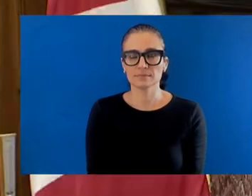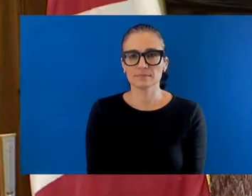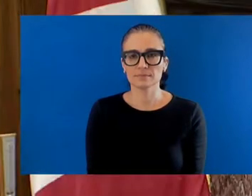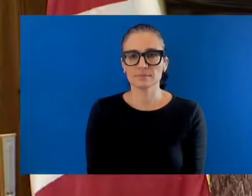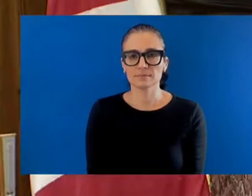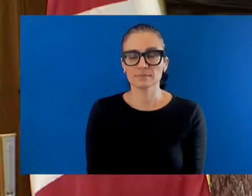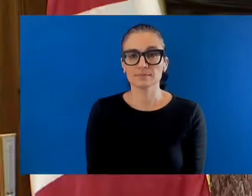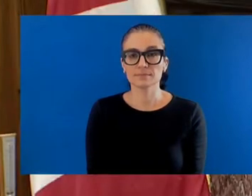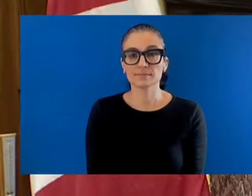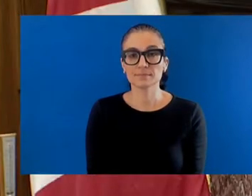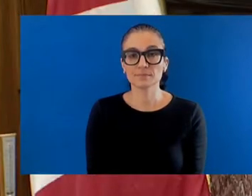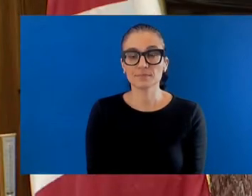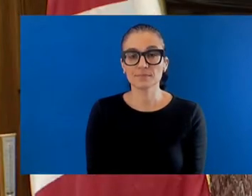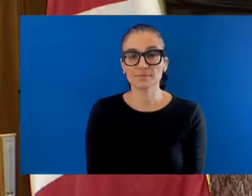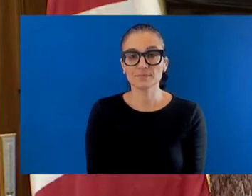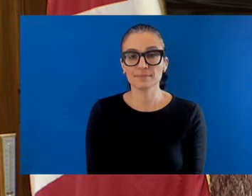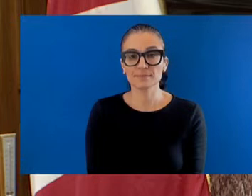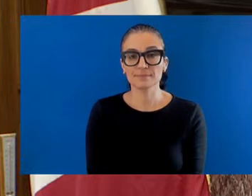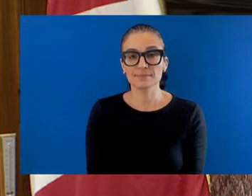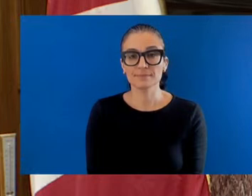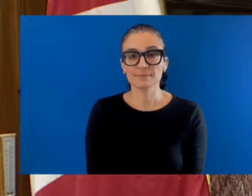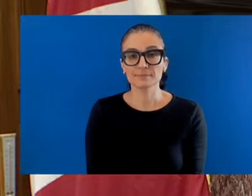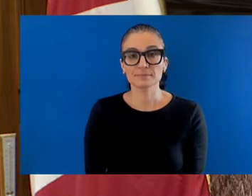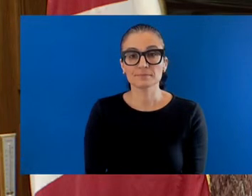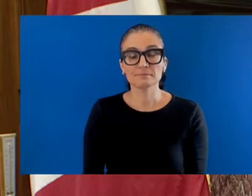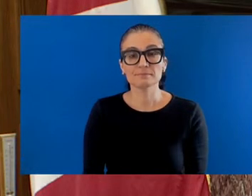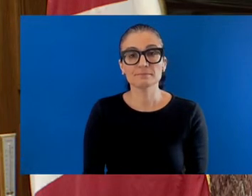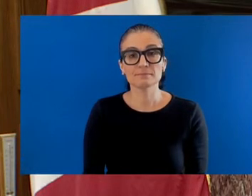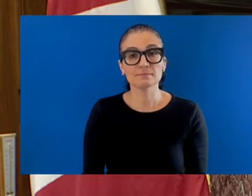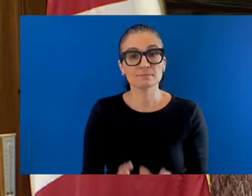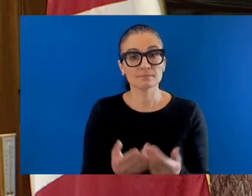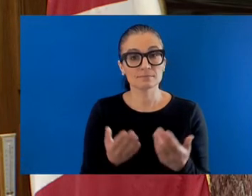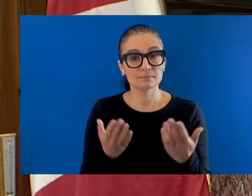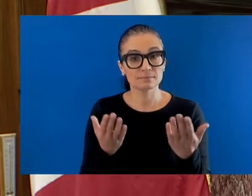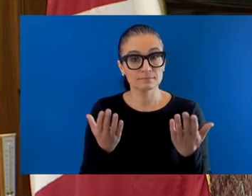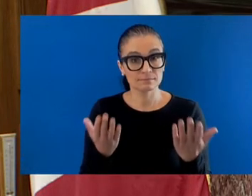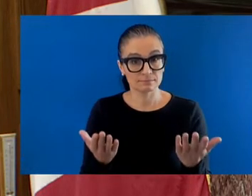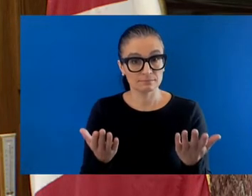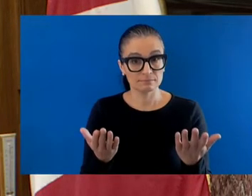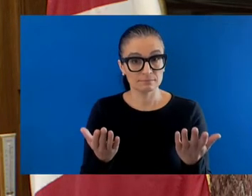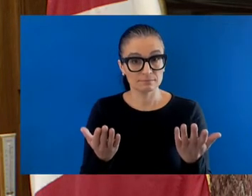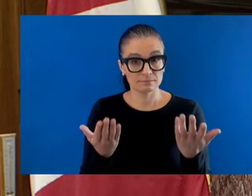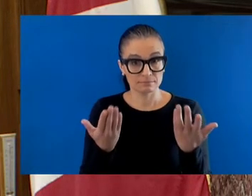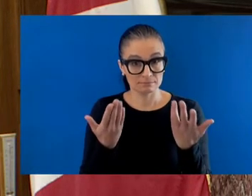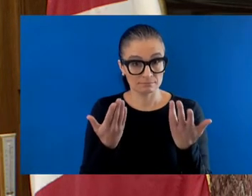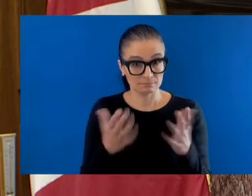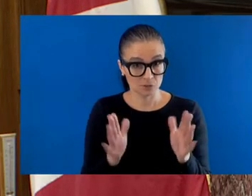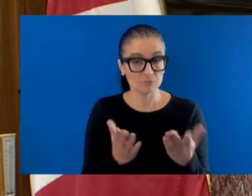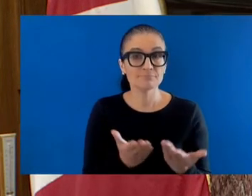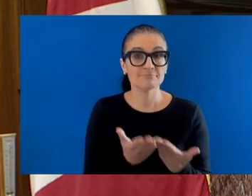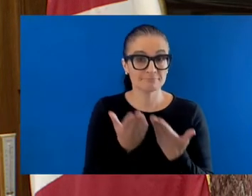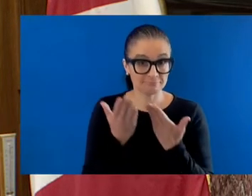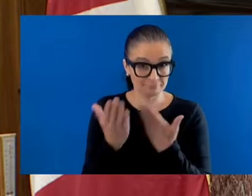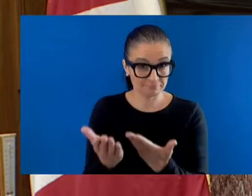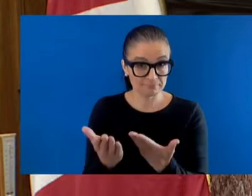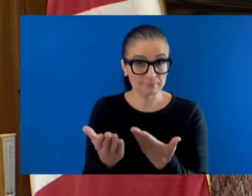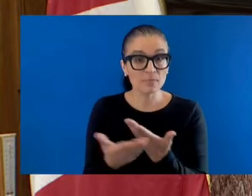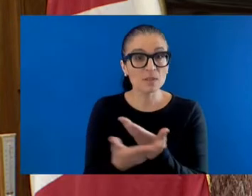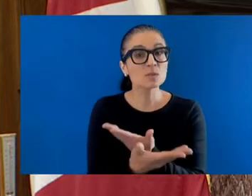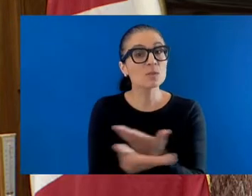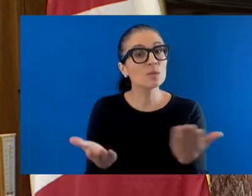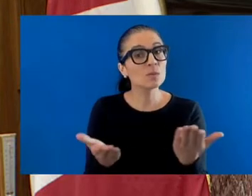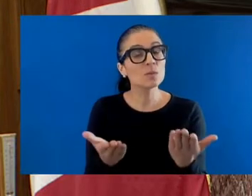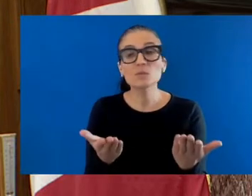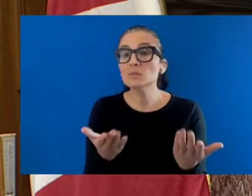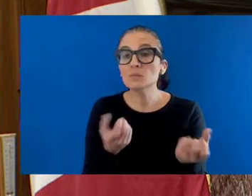Members, you have heard the motion. All those in favor of the motion, please rise or